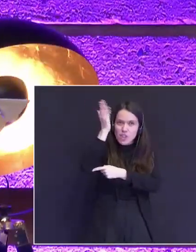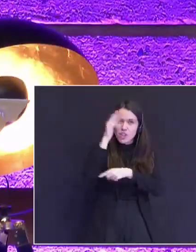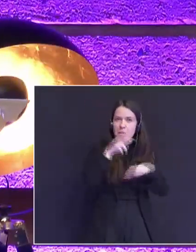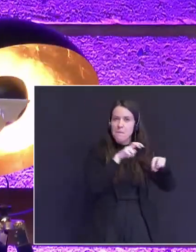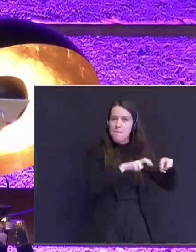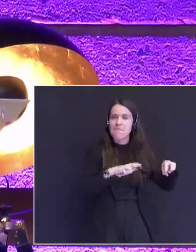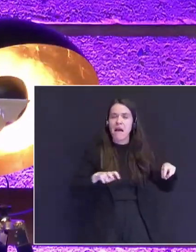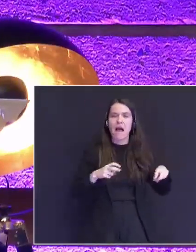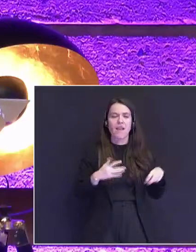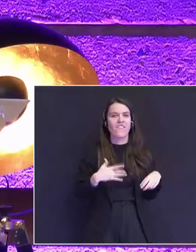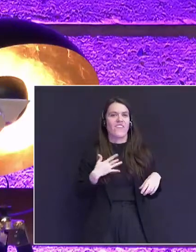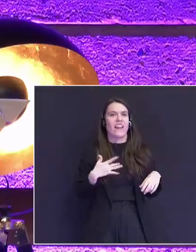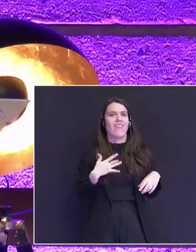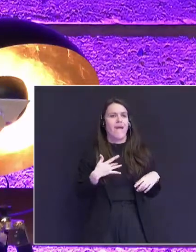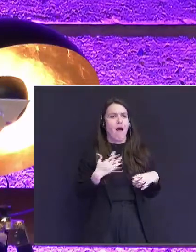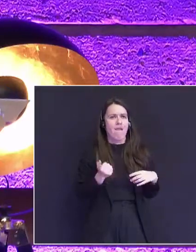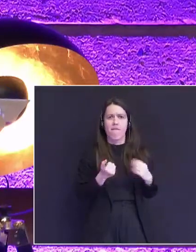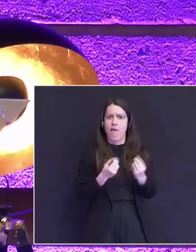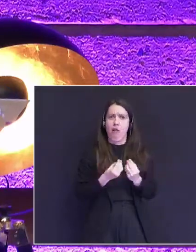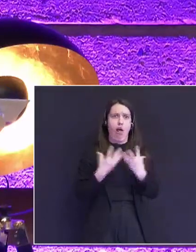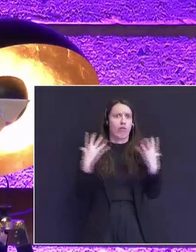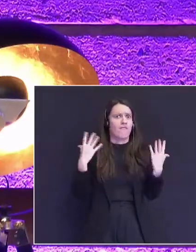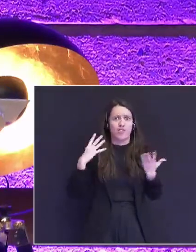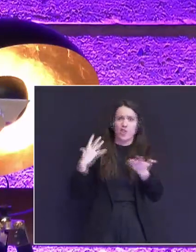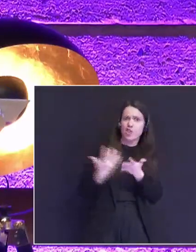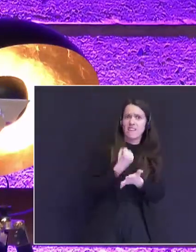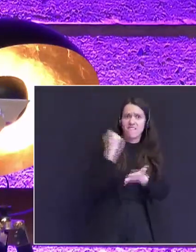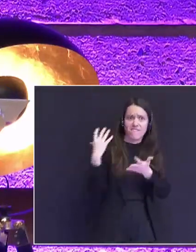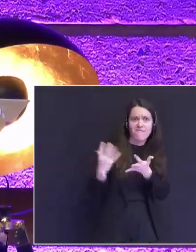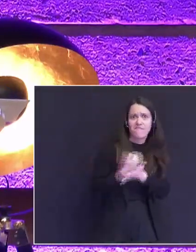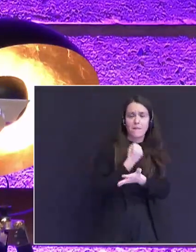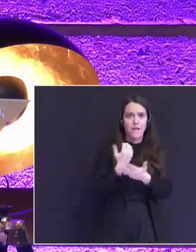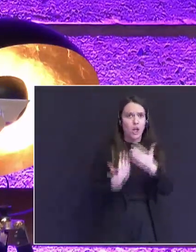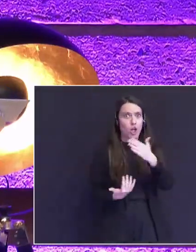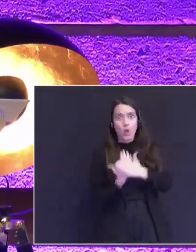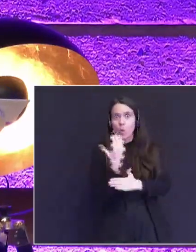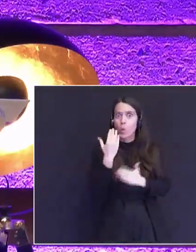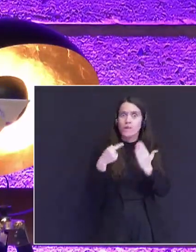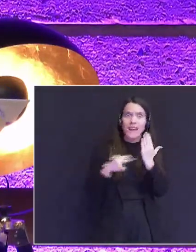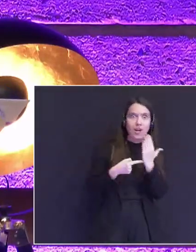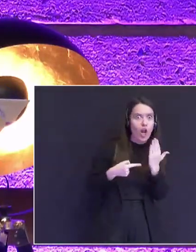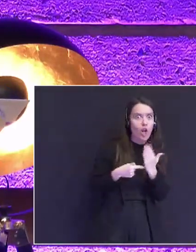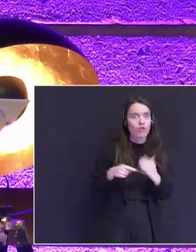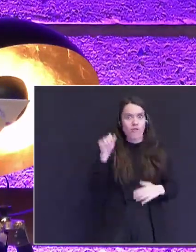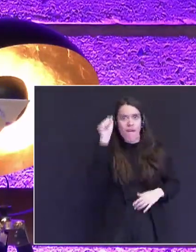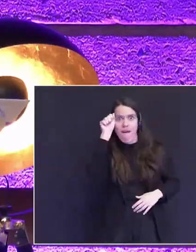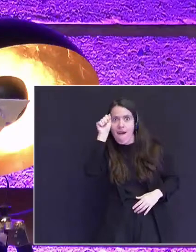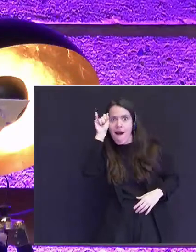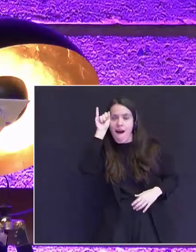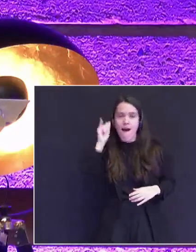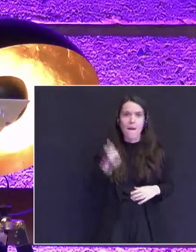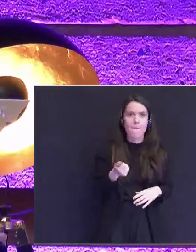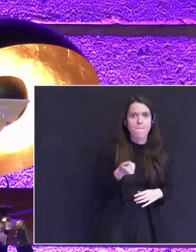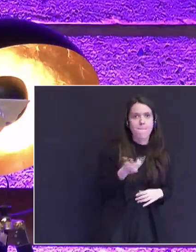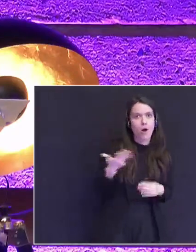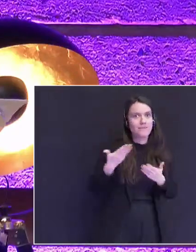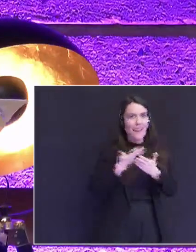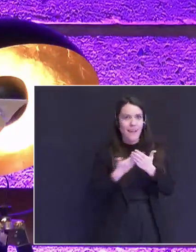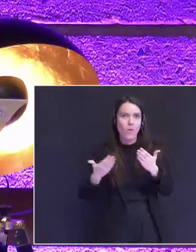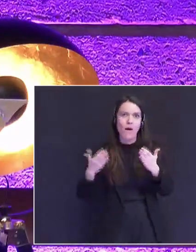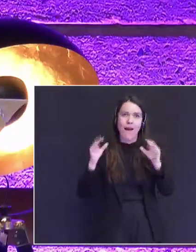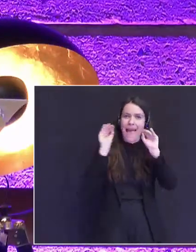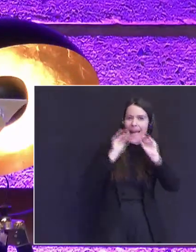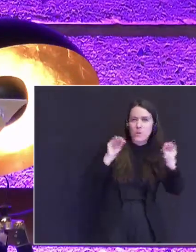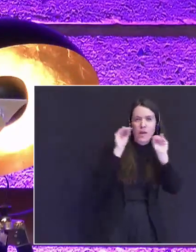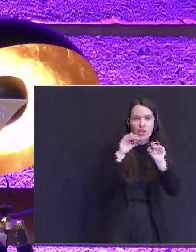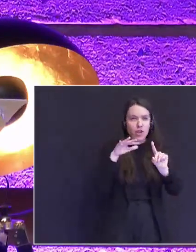that there are a lot of achievements of new technologies of AI in multilingual educational environment.